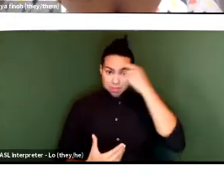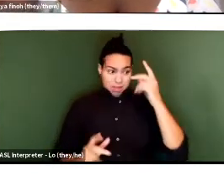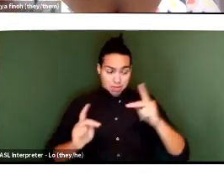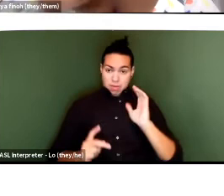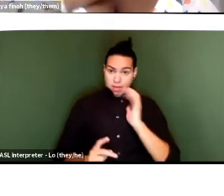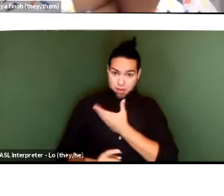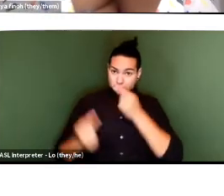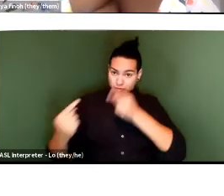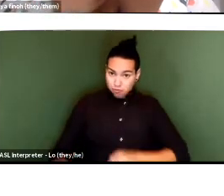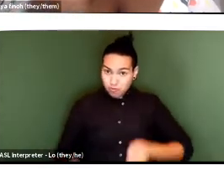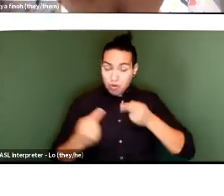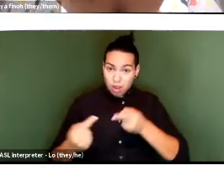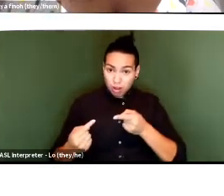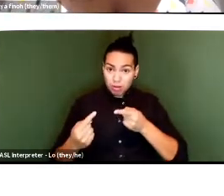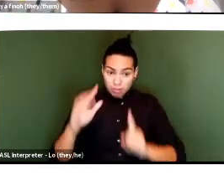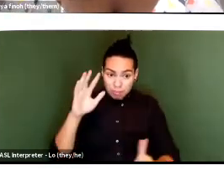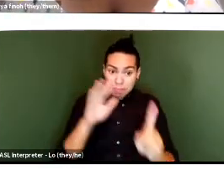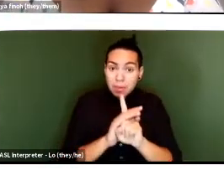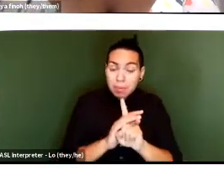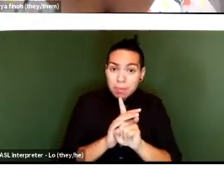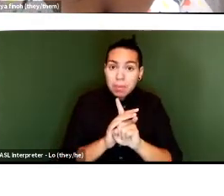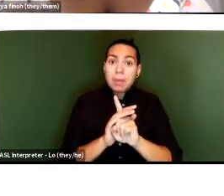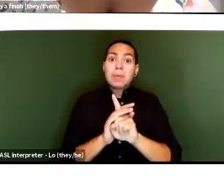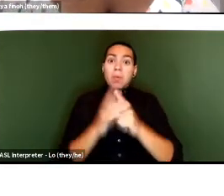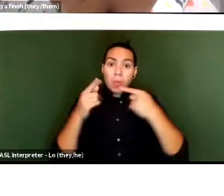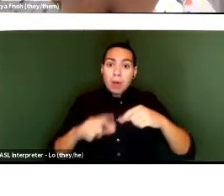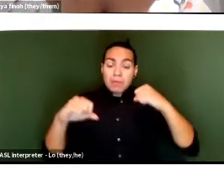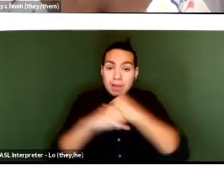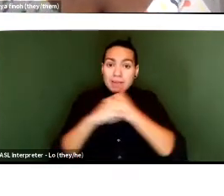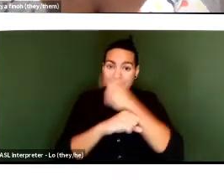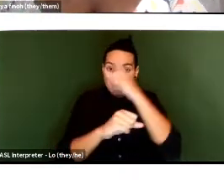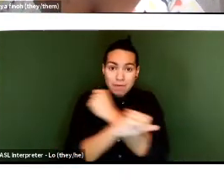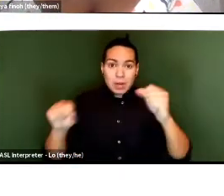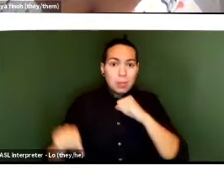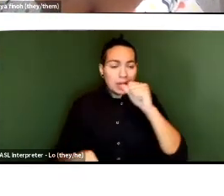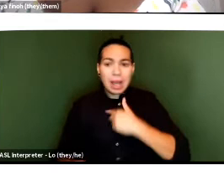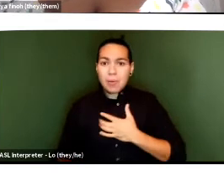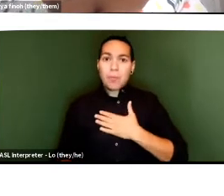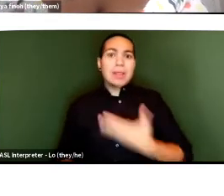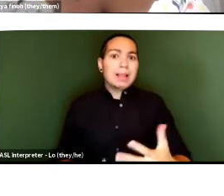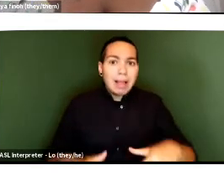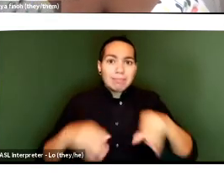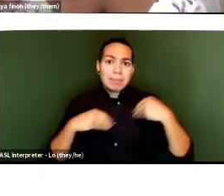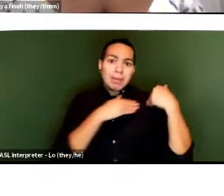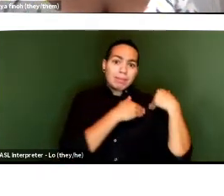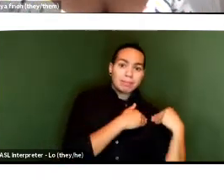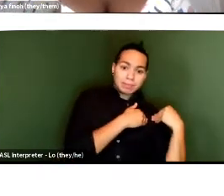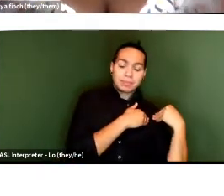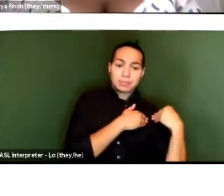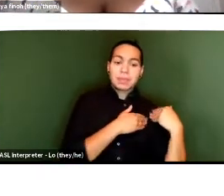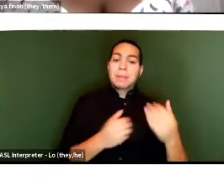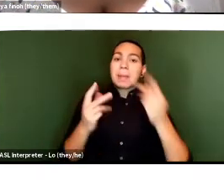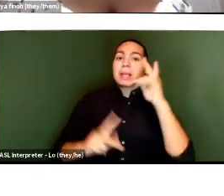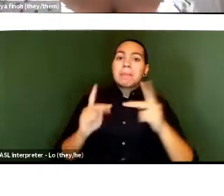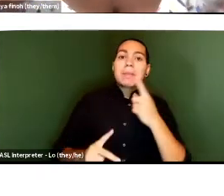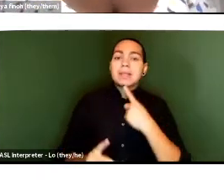I've often seen people point to the labor of Black people as their primary reason for solidarity. You know, the whole, oh, Black people have done